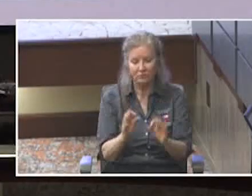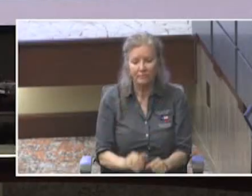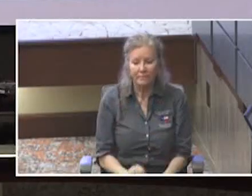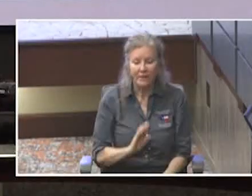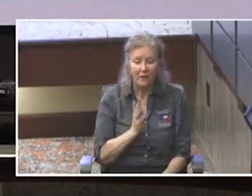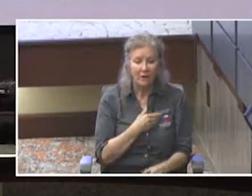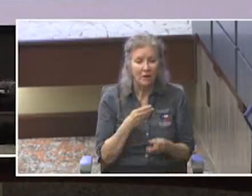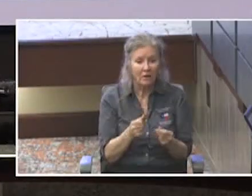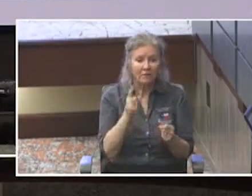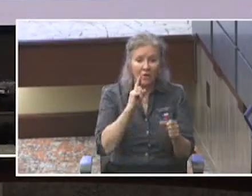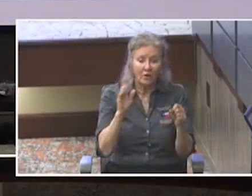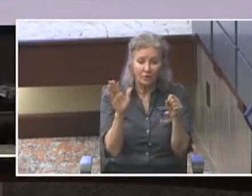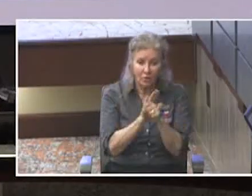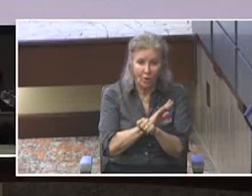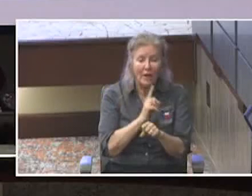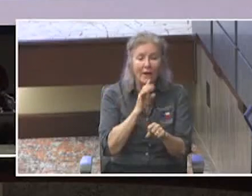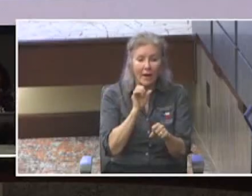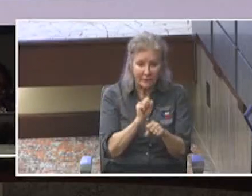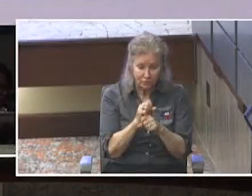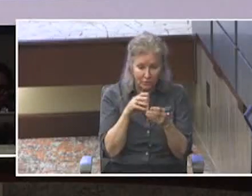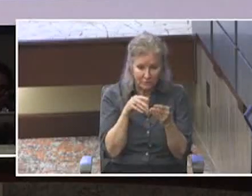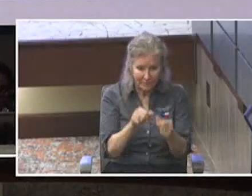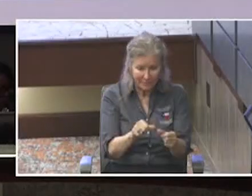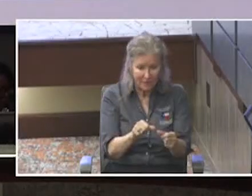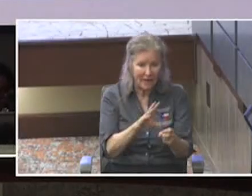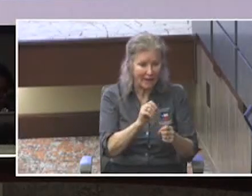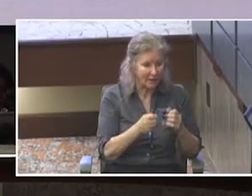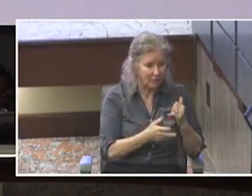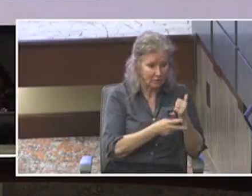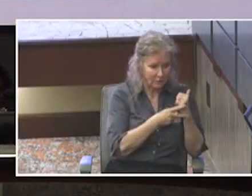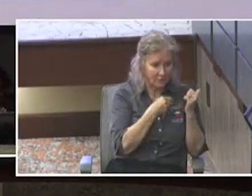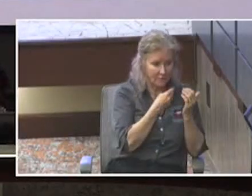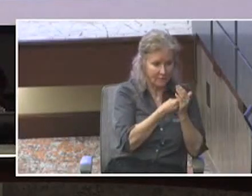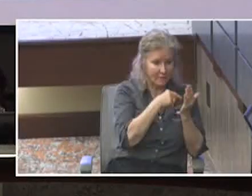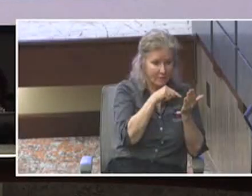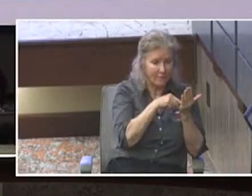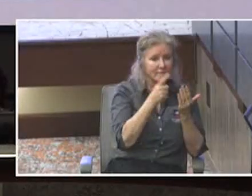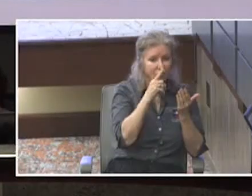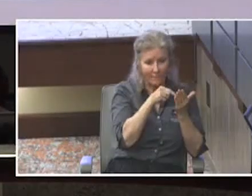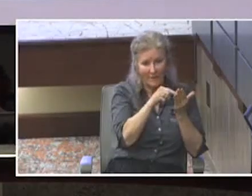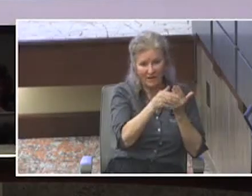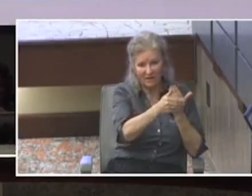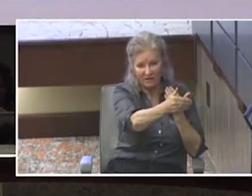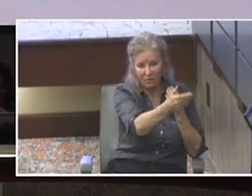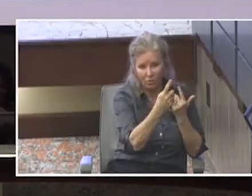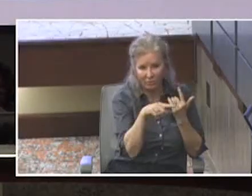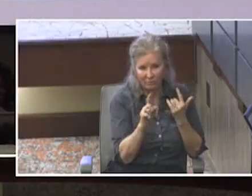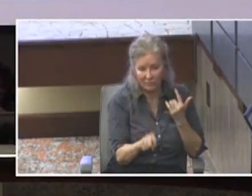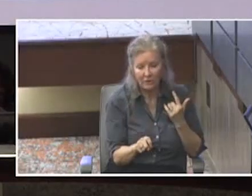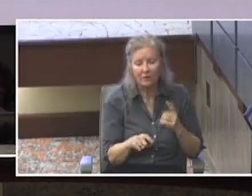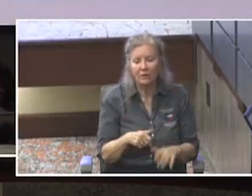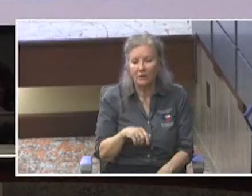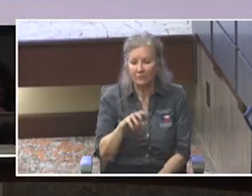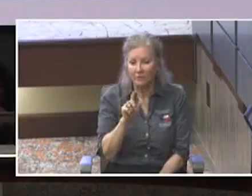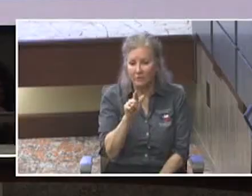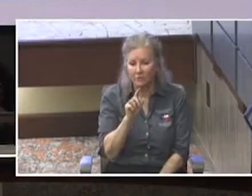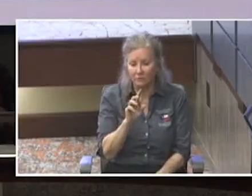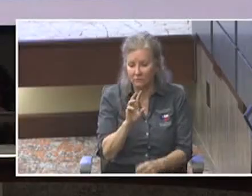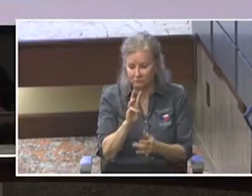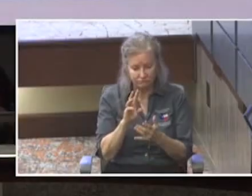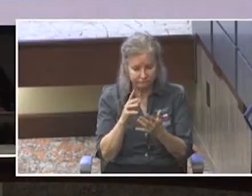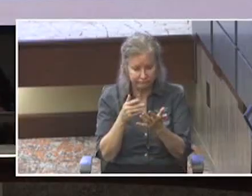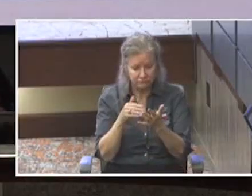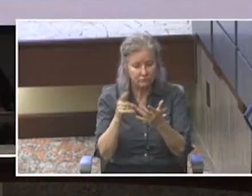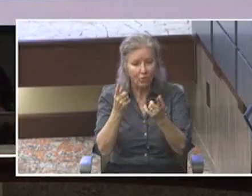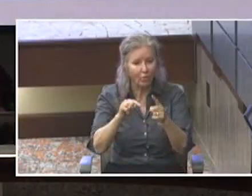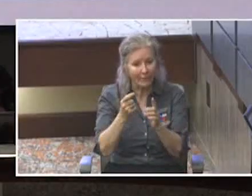for total actual expenditures and encumbrances are at 29%. We have $3.6 million encumbered here. When you remove those, we're